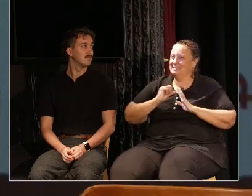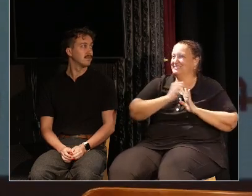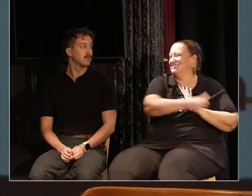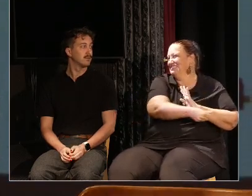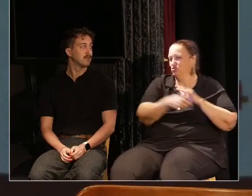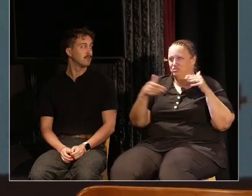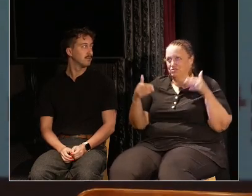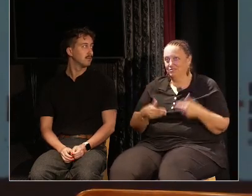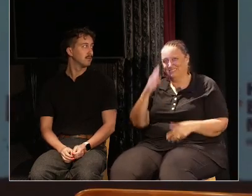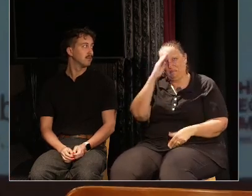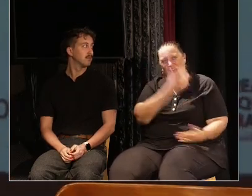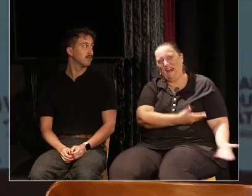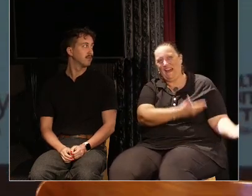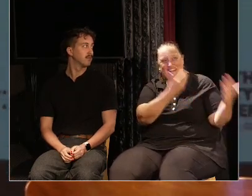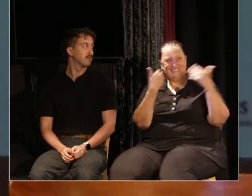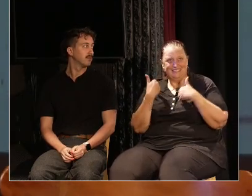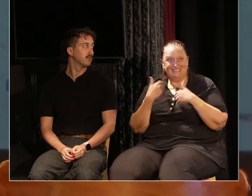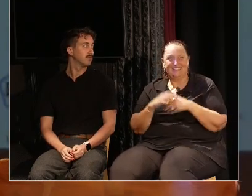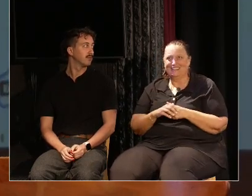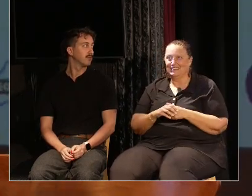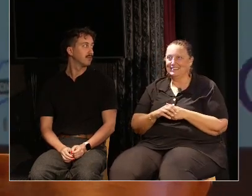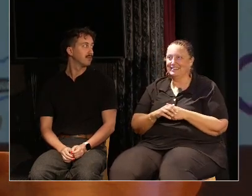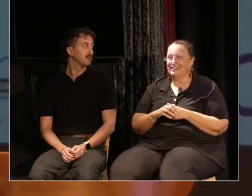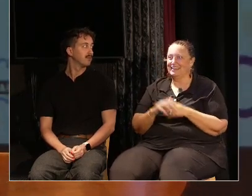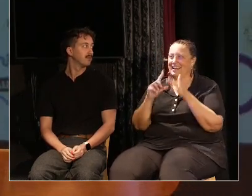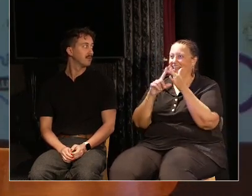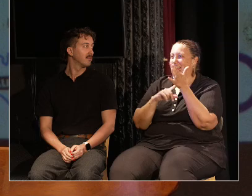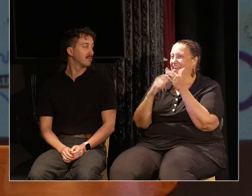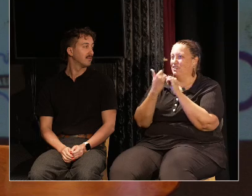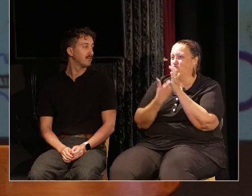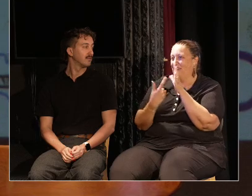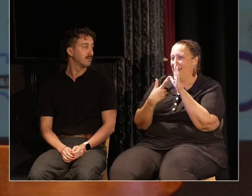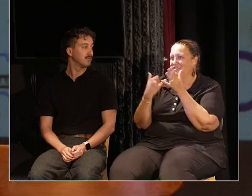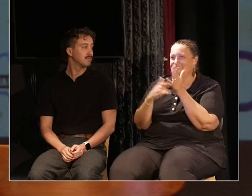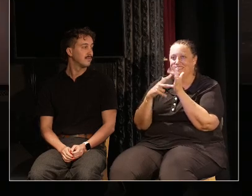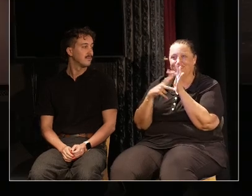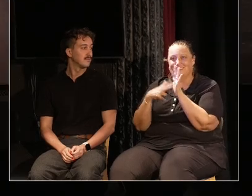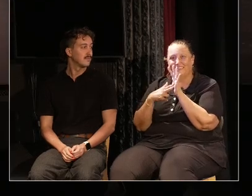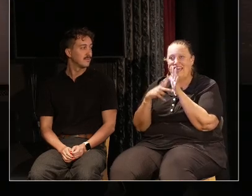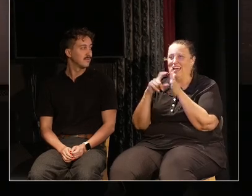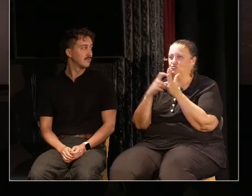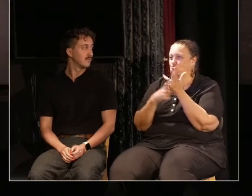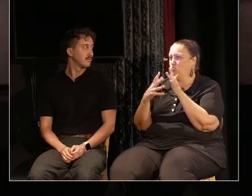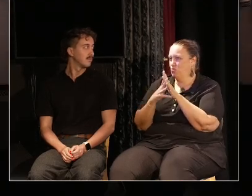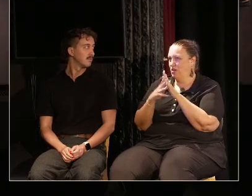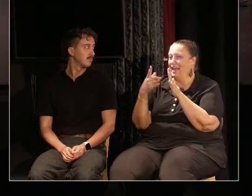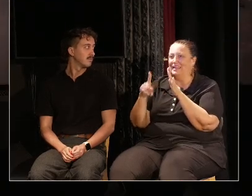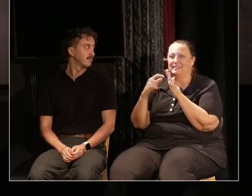by one. So come on out, guys. We've got Allegra, Stephen, Andrew, and Kate, just so you know where you're sitting.